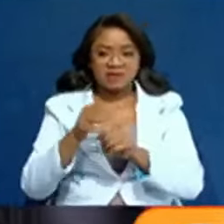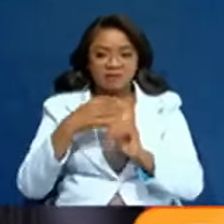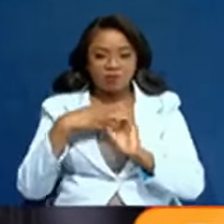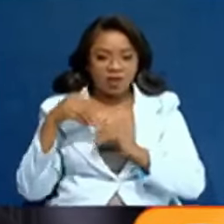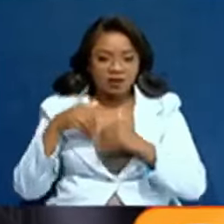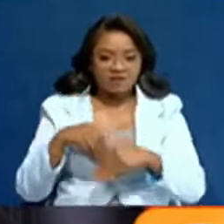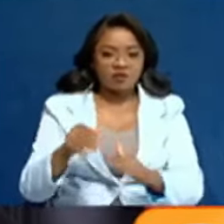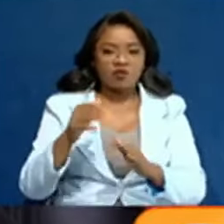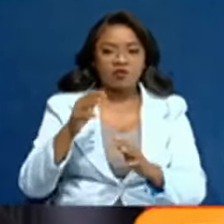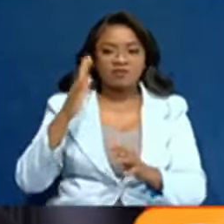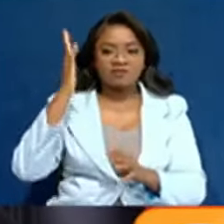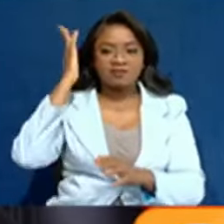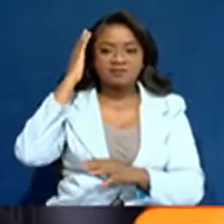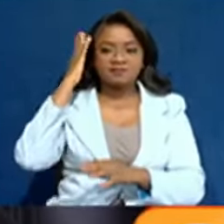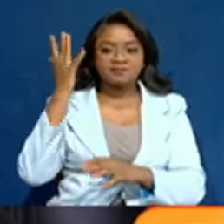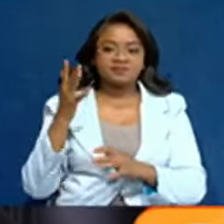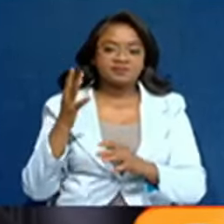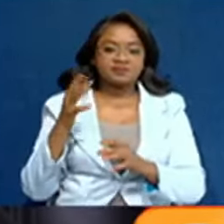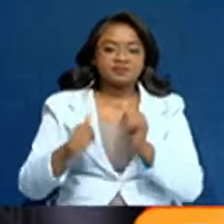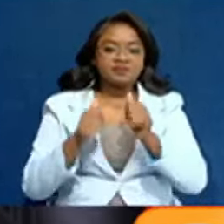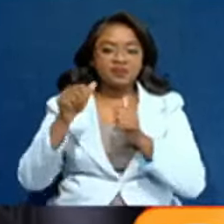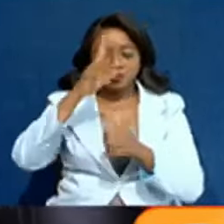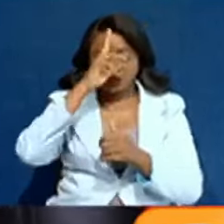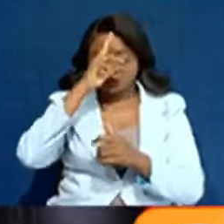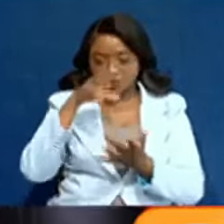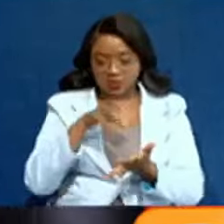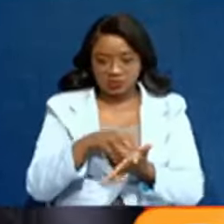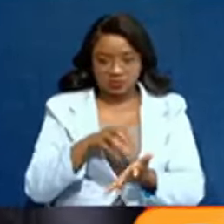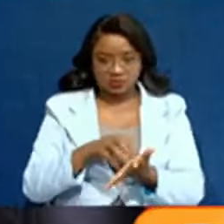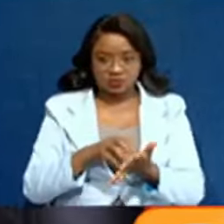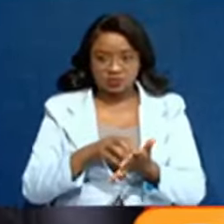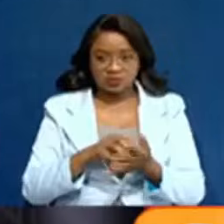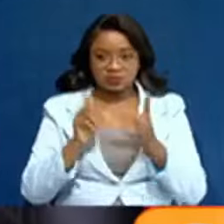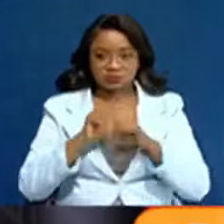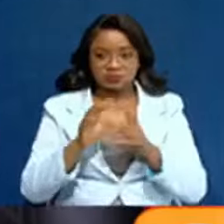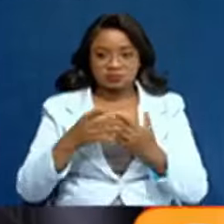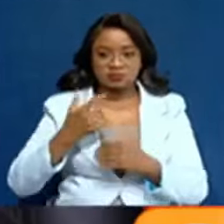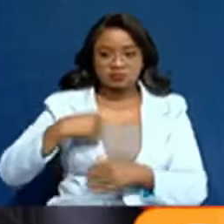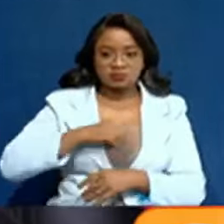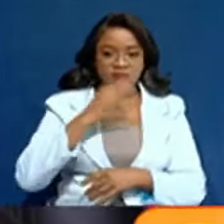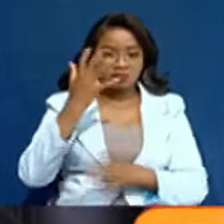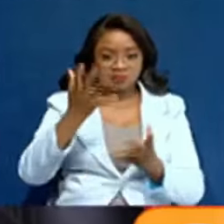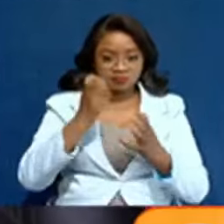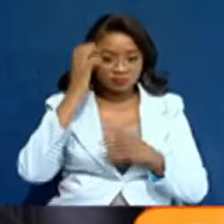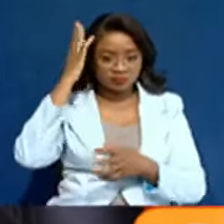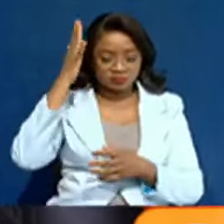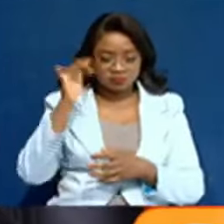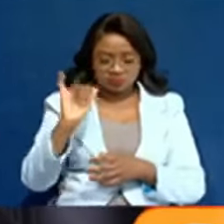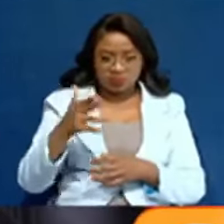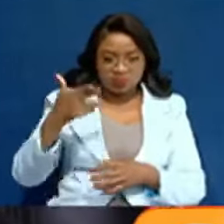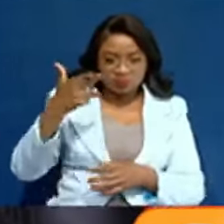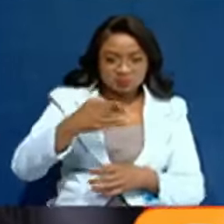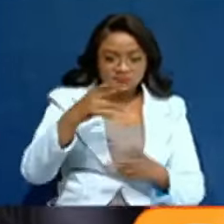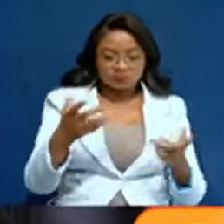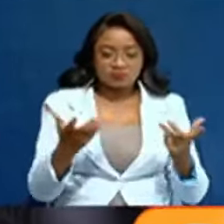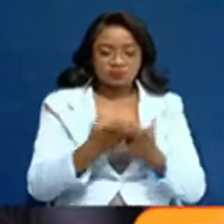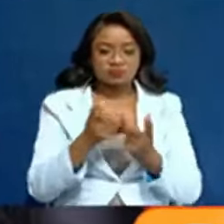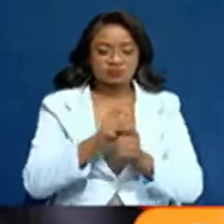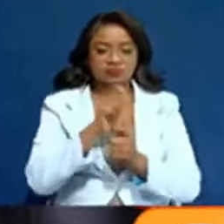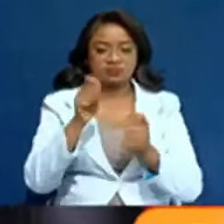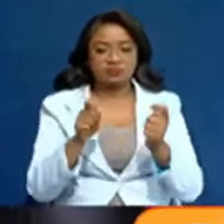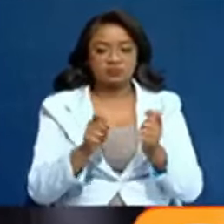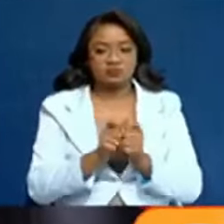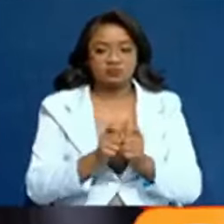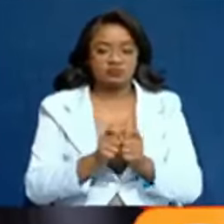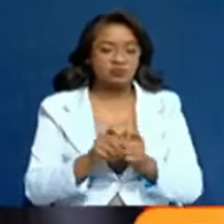gun. And you need to get that bullet and match it to the specific gun. So the